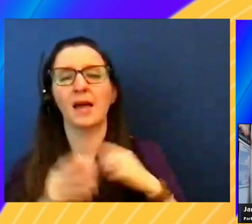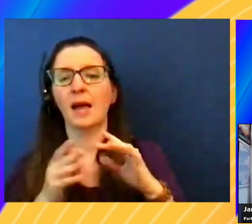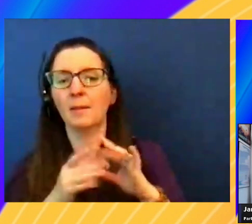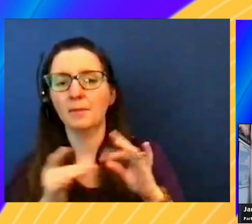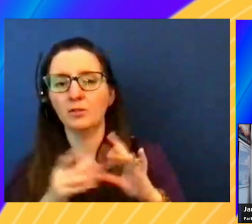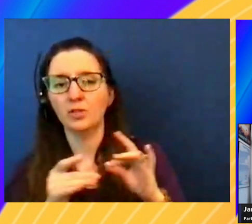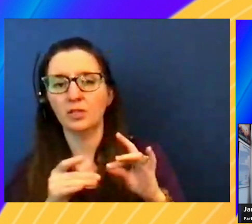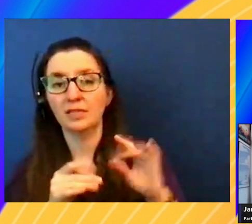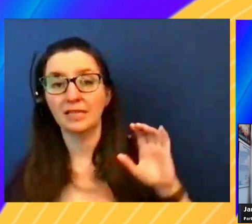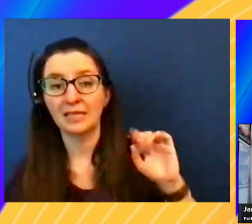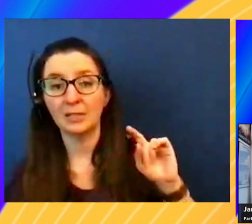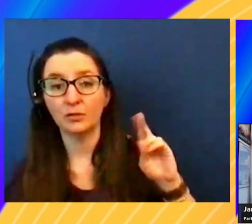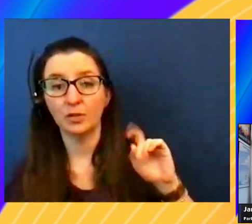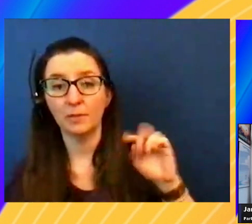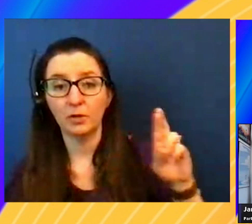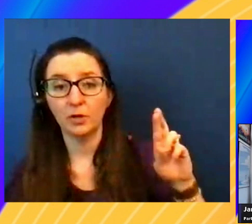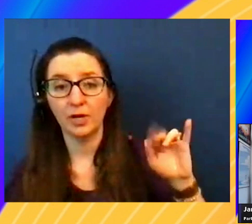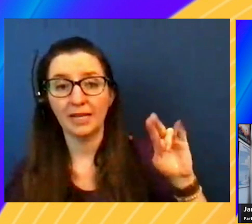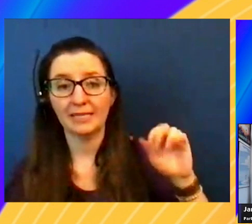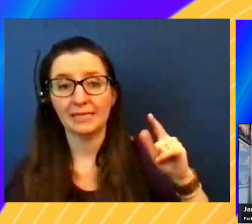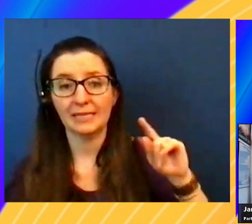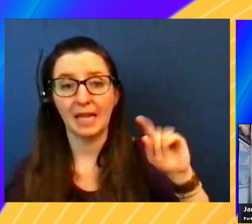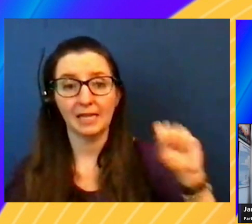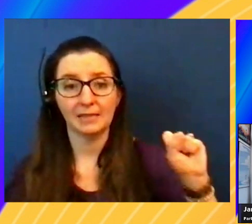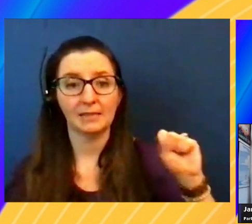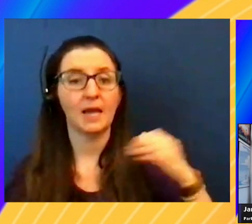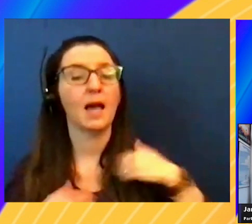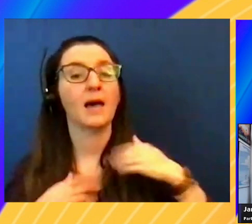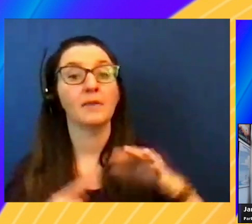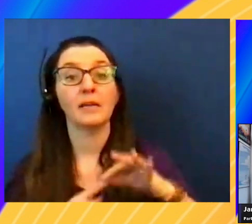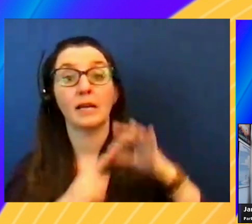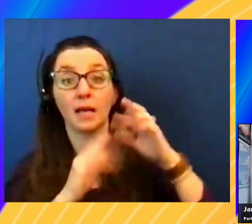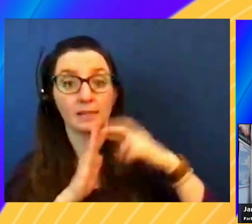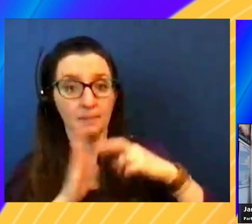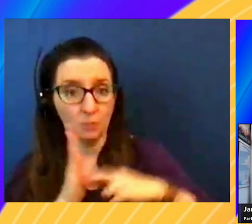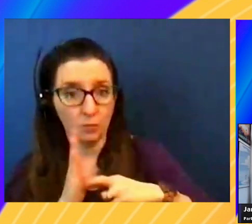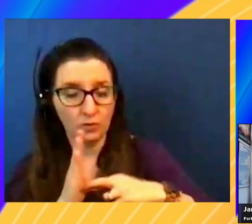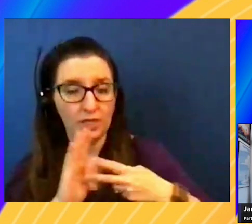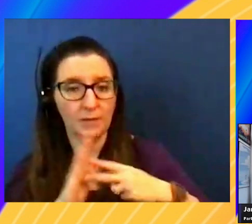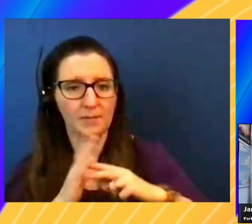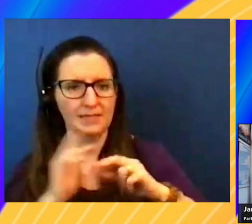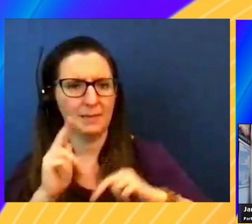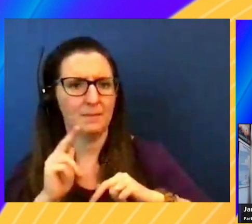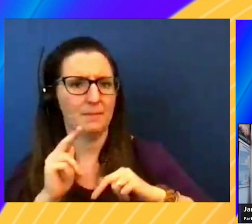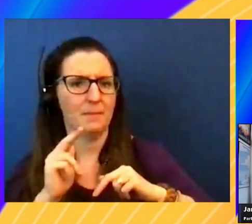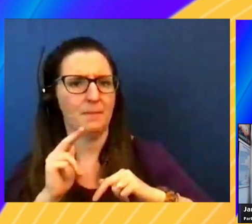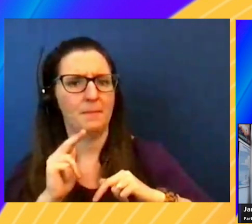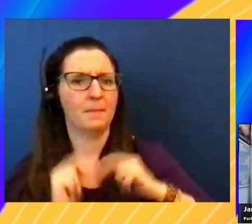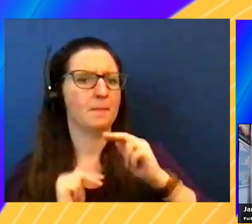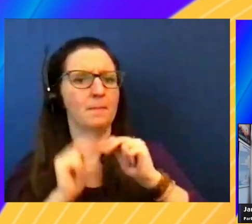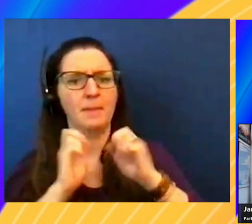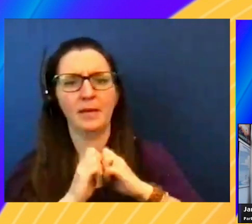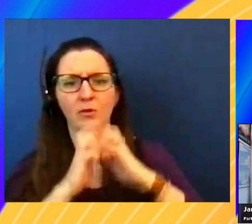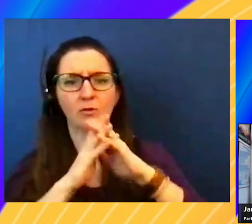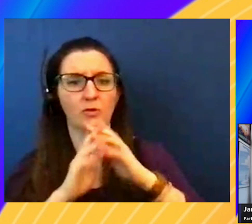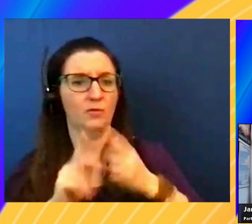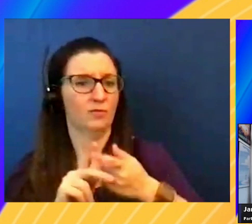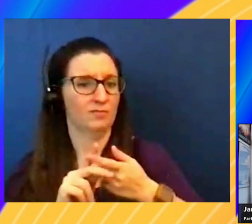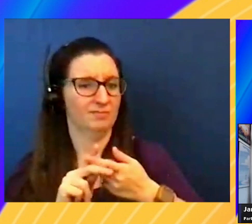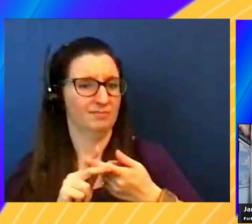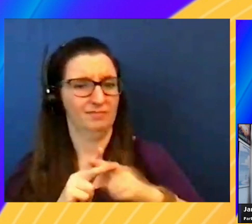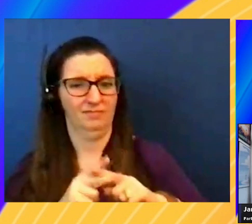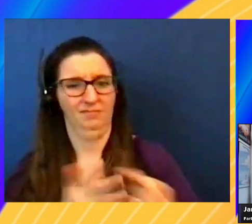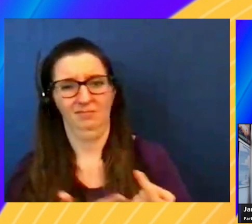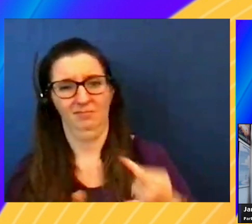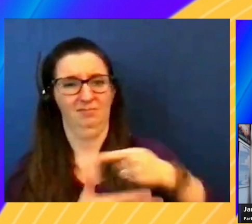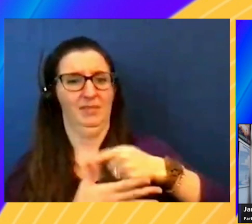custom rules, which means that it's built entirely from scratch. You have to know all the entries you want to monitor and all the data that you want to